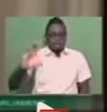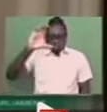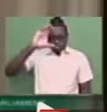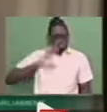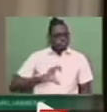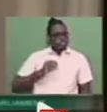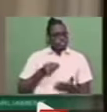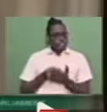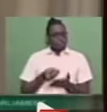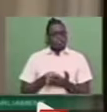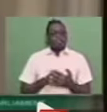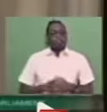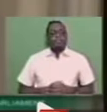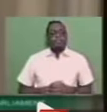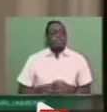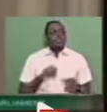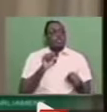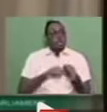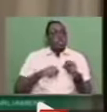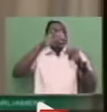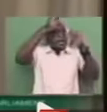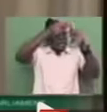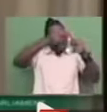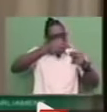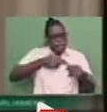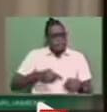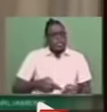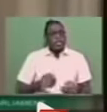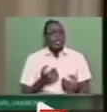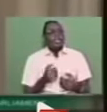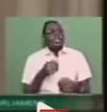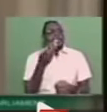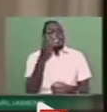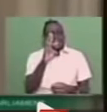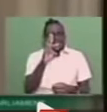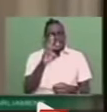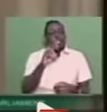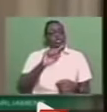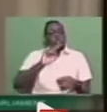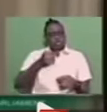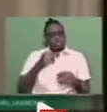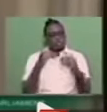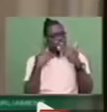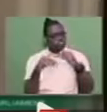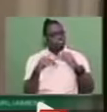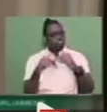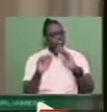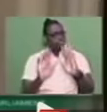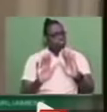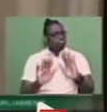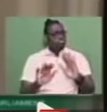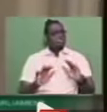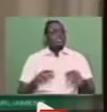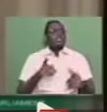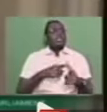That number, when we come to June 2018, fell to